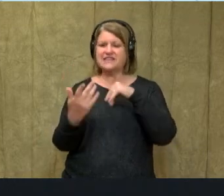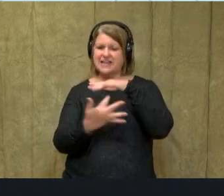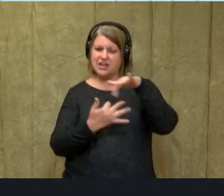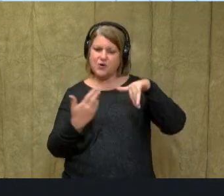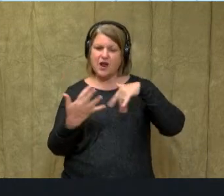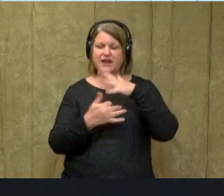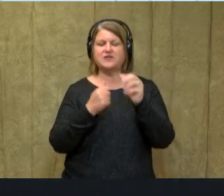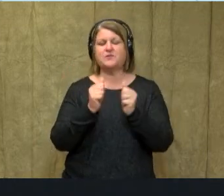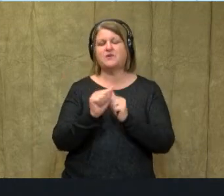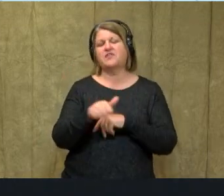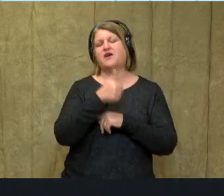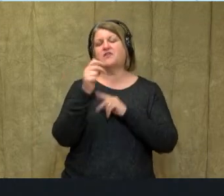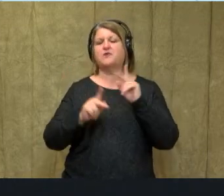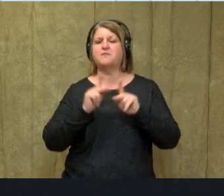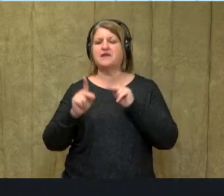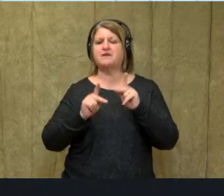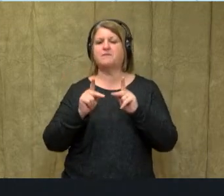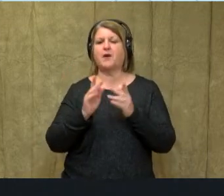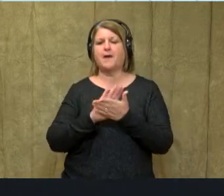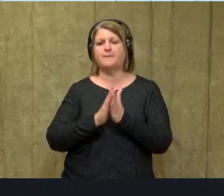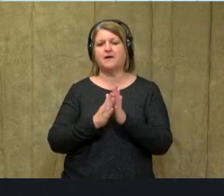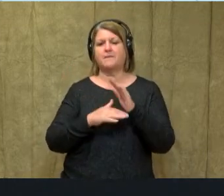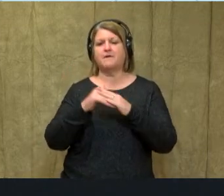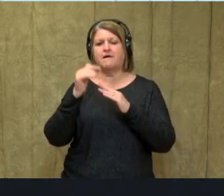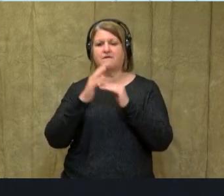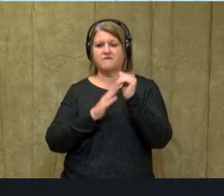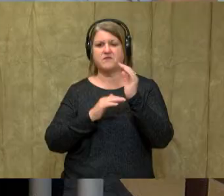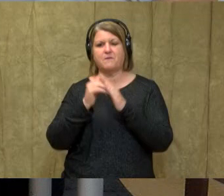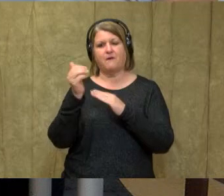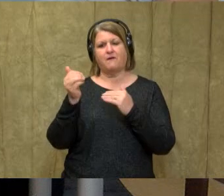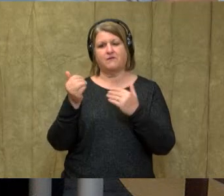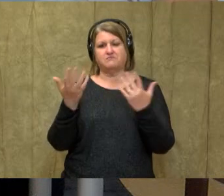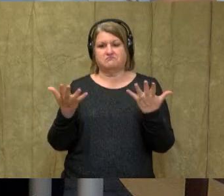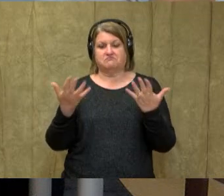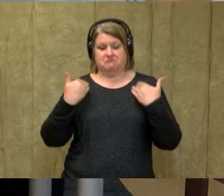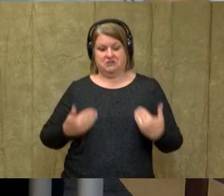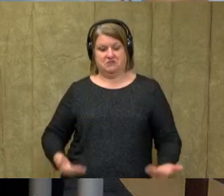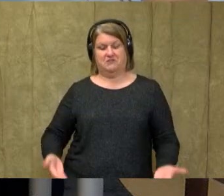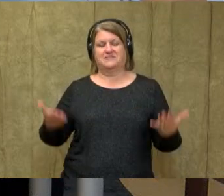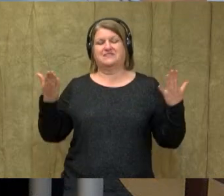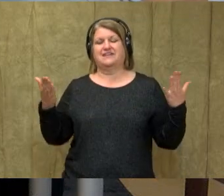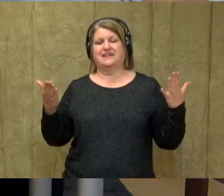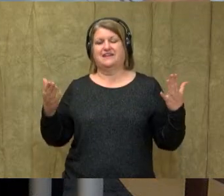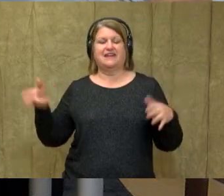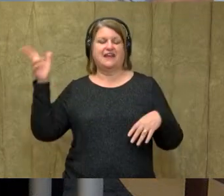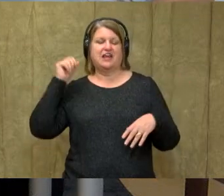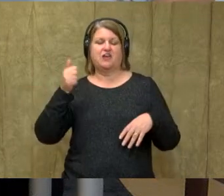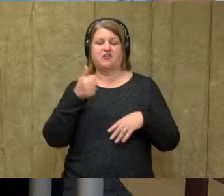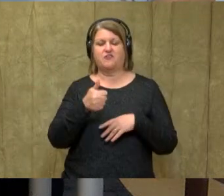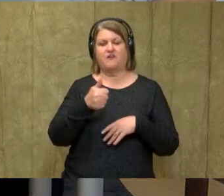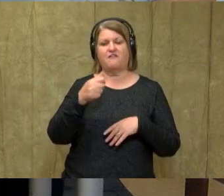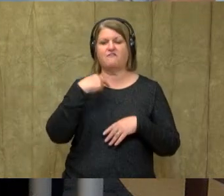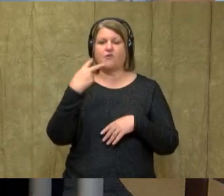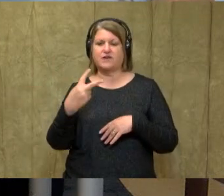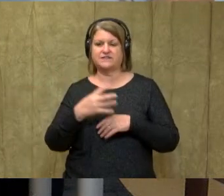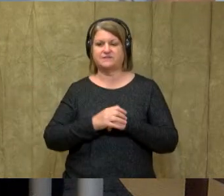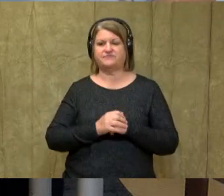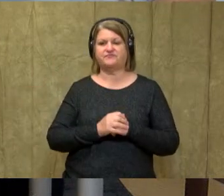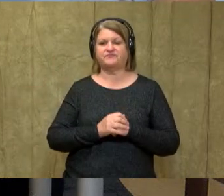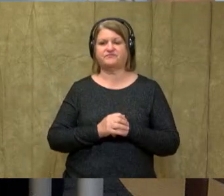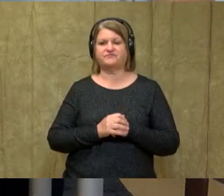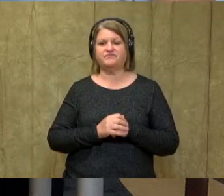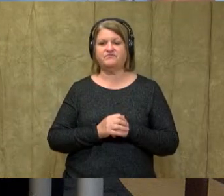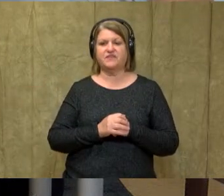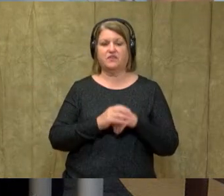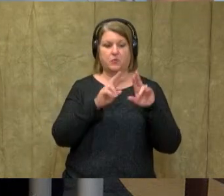people and becoming comfortable in your own skin, hearing your own voice. And you're mentioning really the resume. So the resume, the career interest